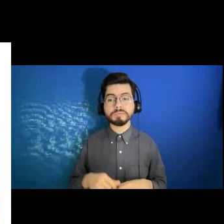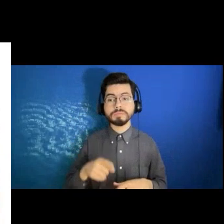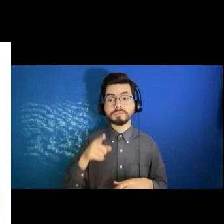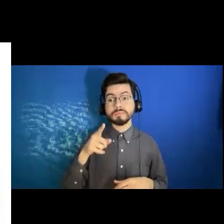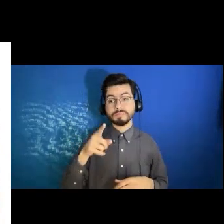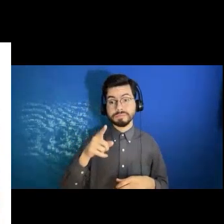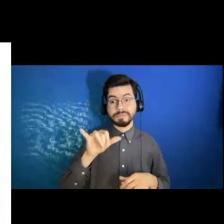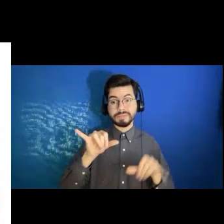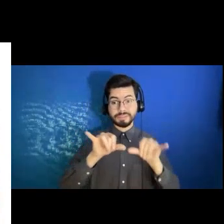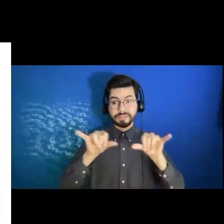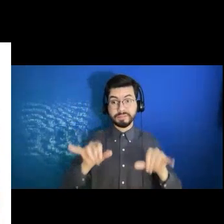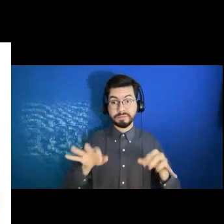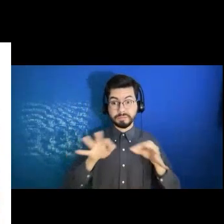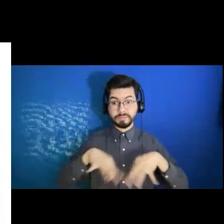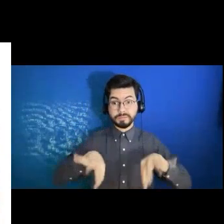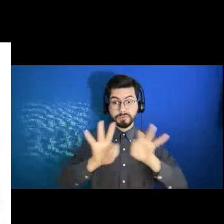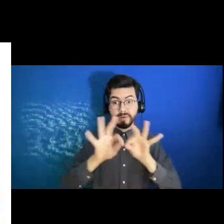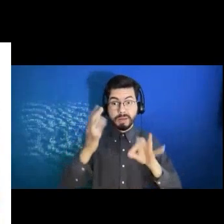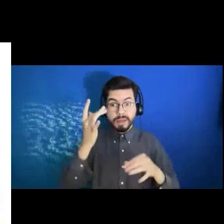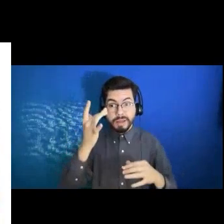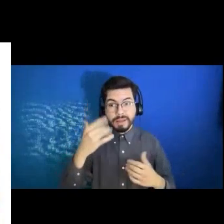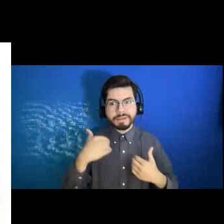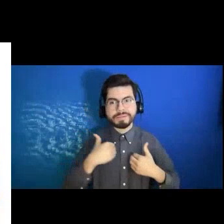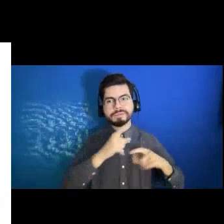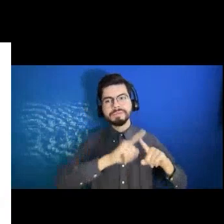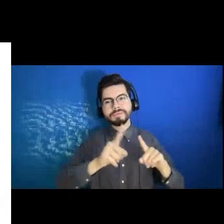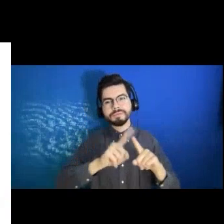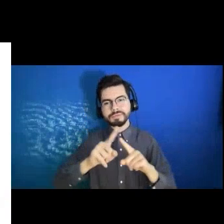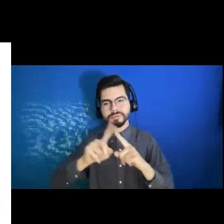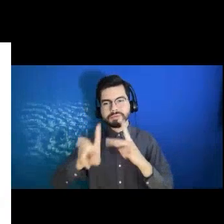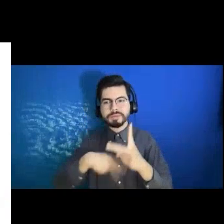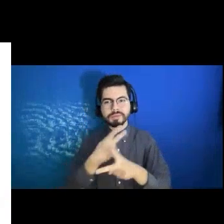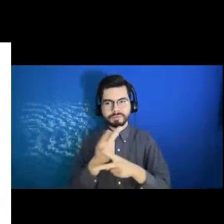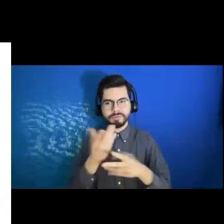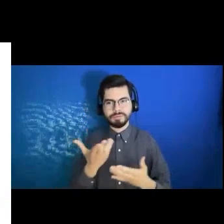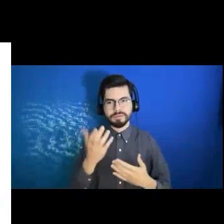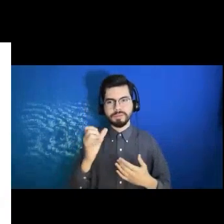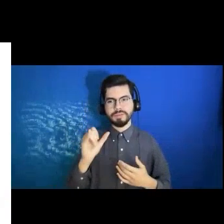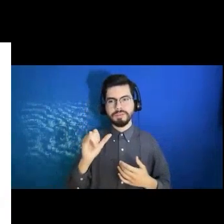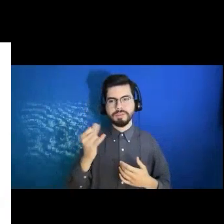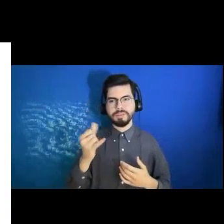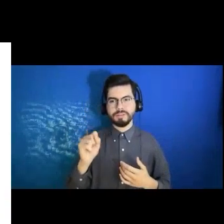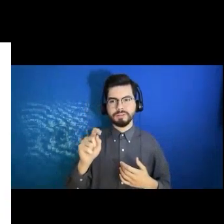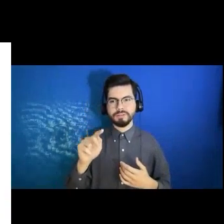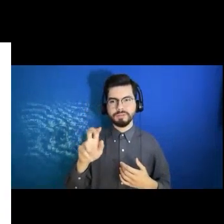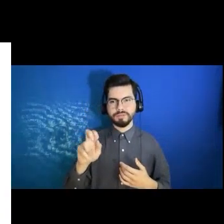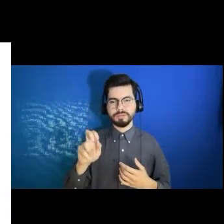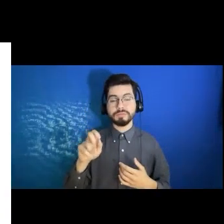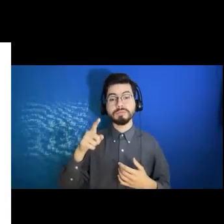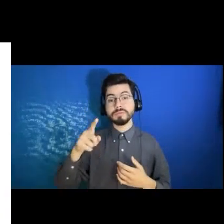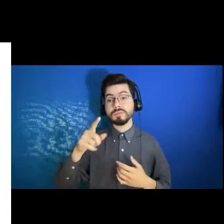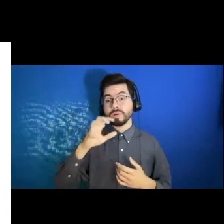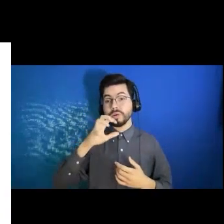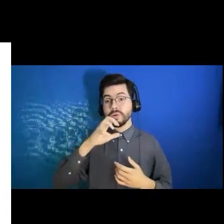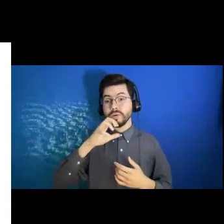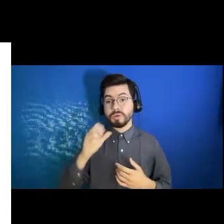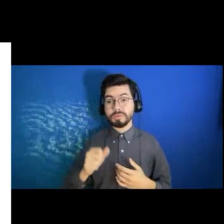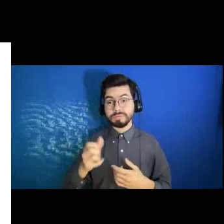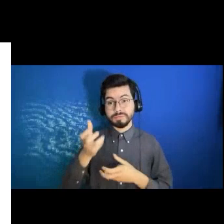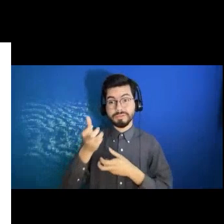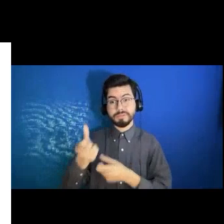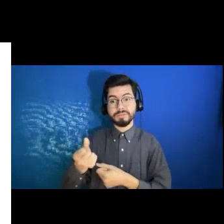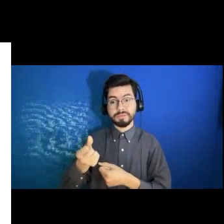important? Of course, you guys all know this. We have all these different types in Yellowstone. This is an experiment we did here at Old Faithful, where we put all